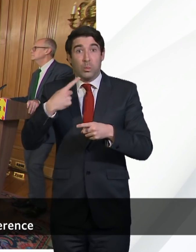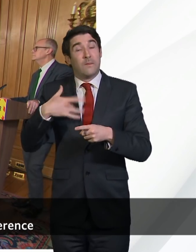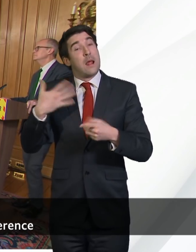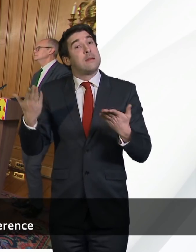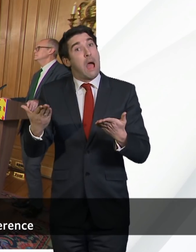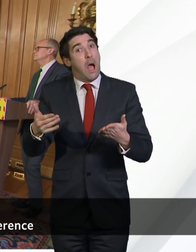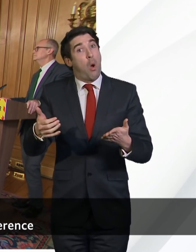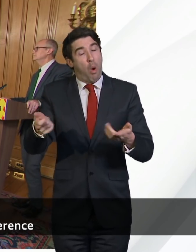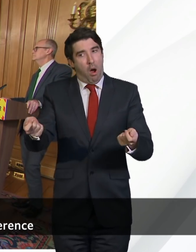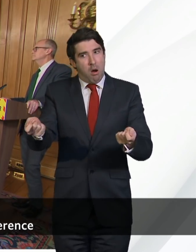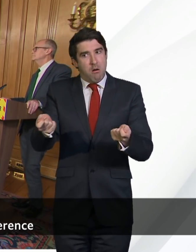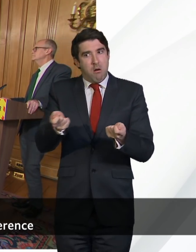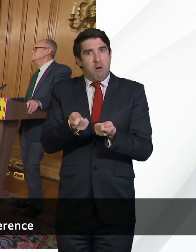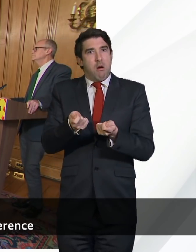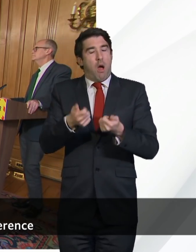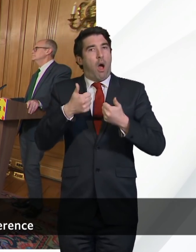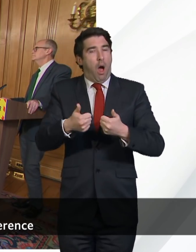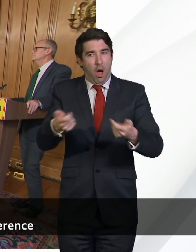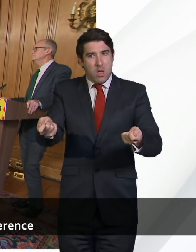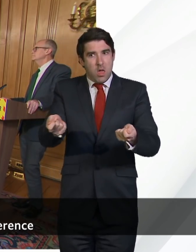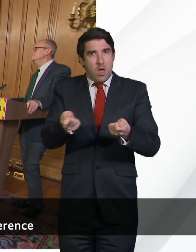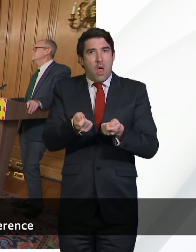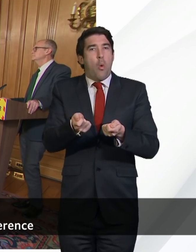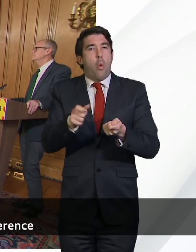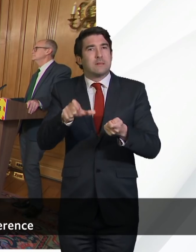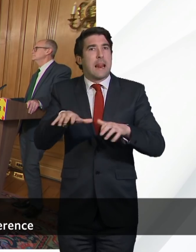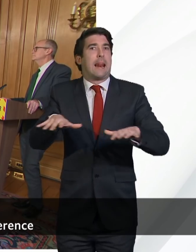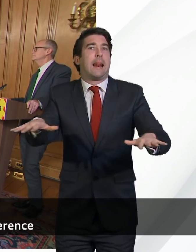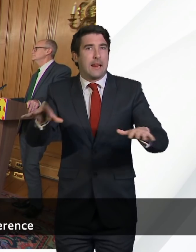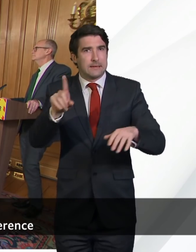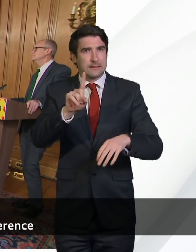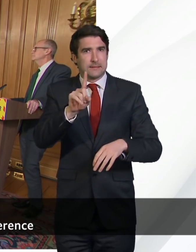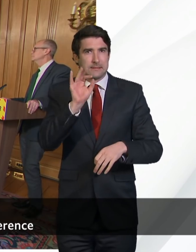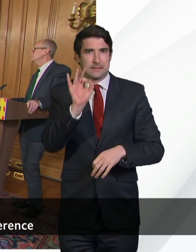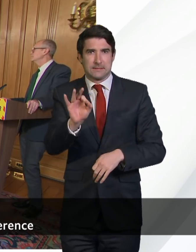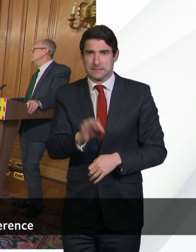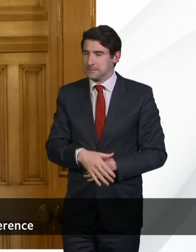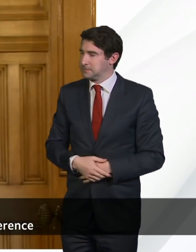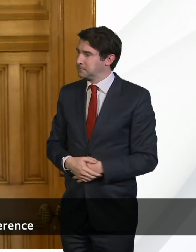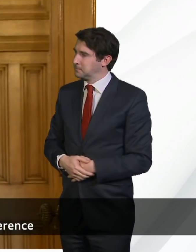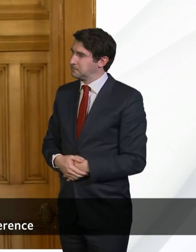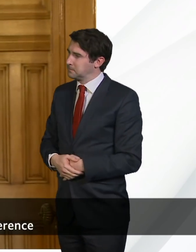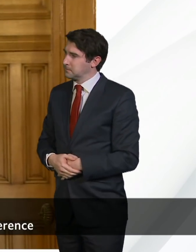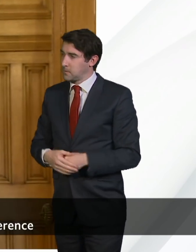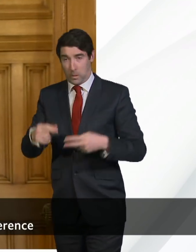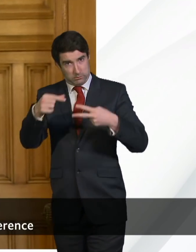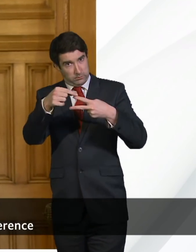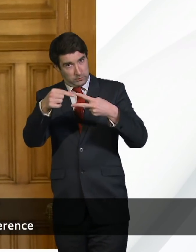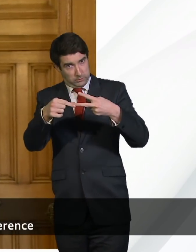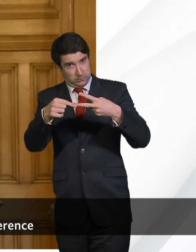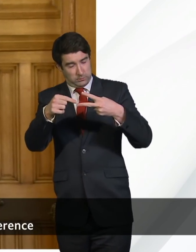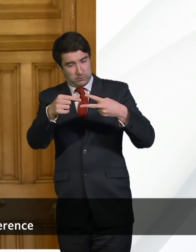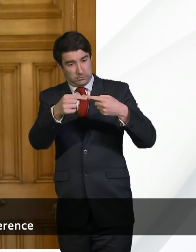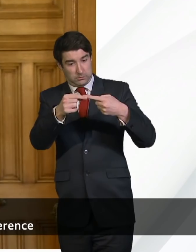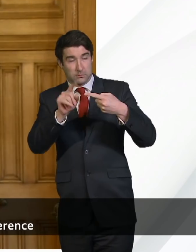come down, or is it still going through Britain as fast as it was? Thanks, Sam. Well, look, the positive is that I think, as we've hopefully